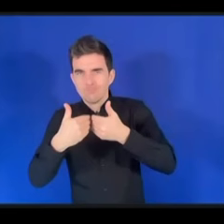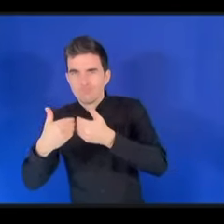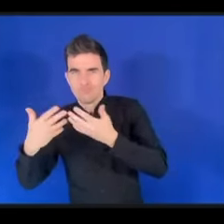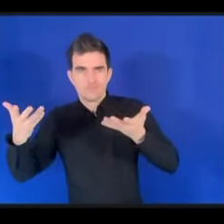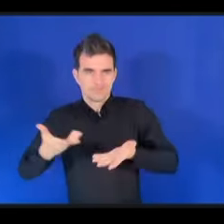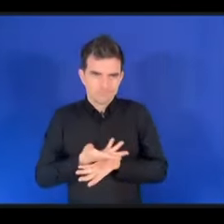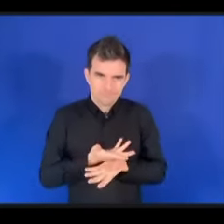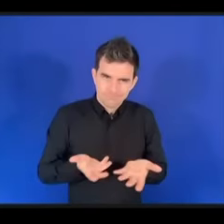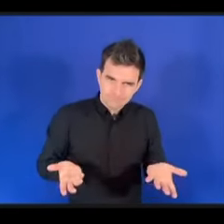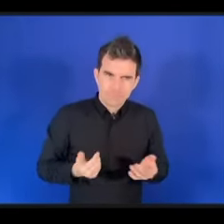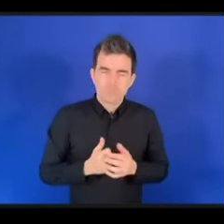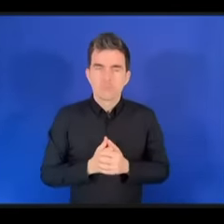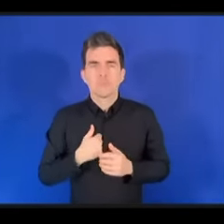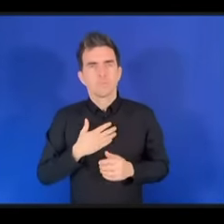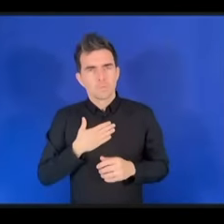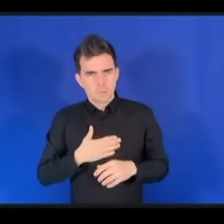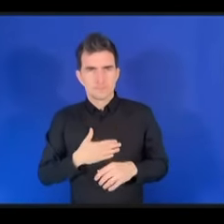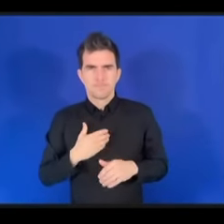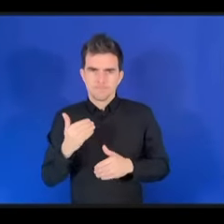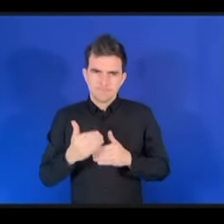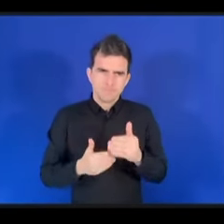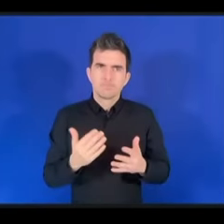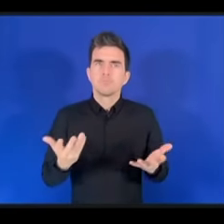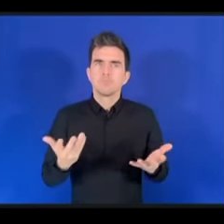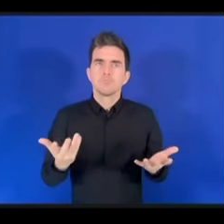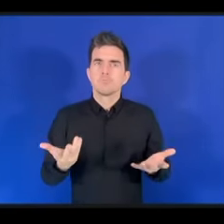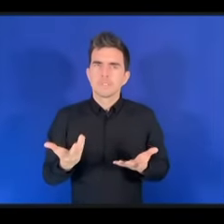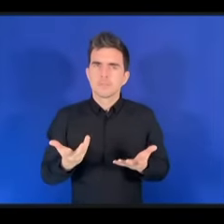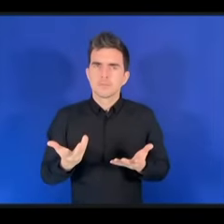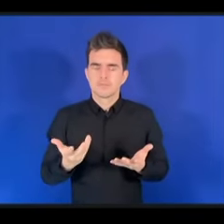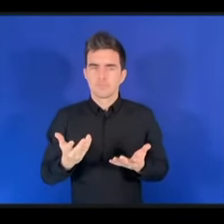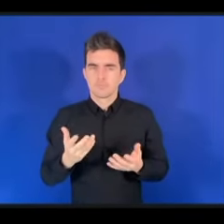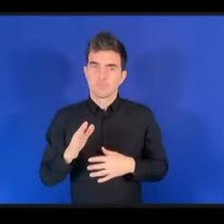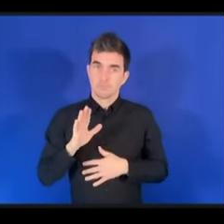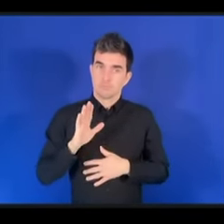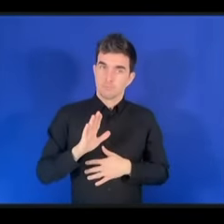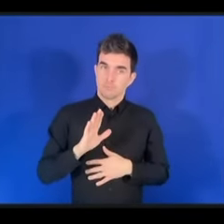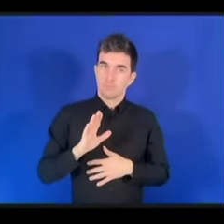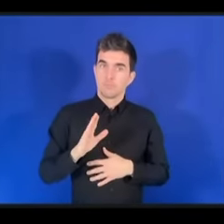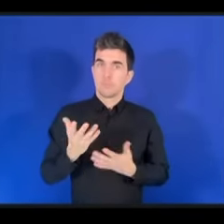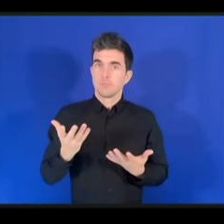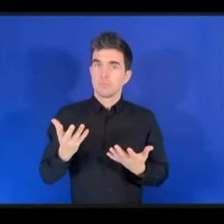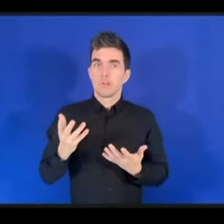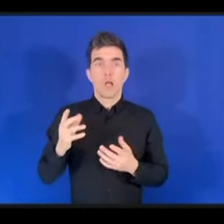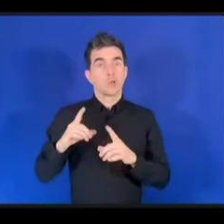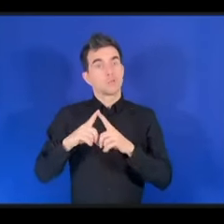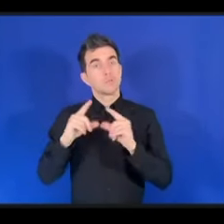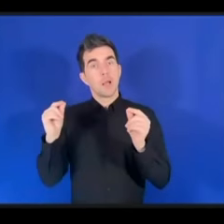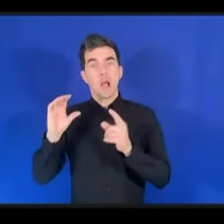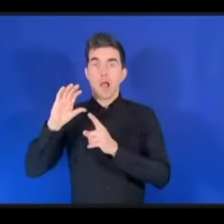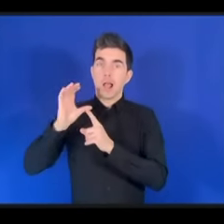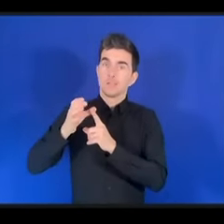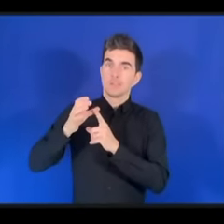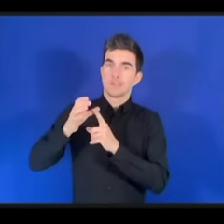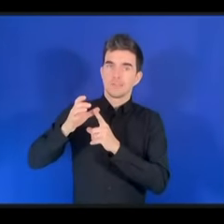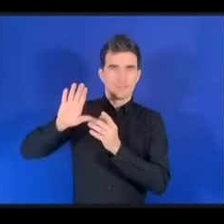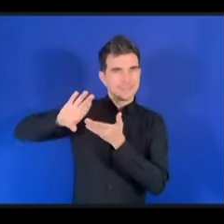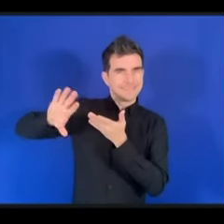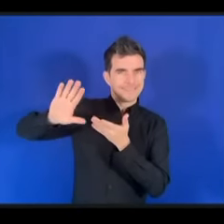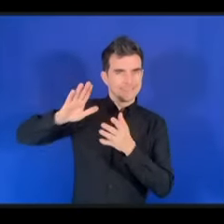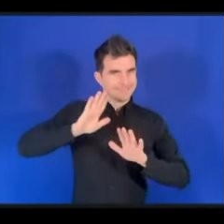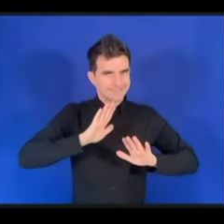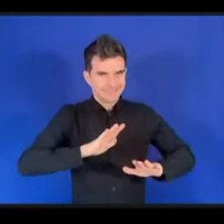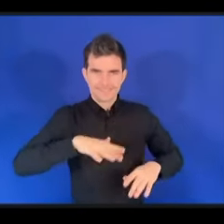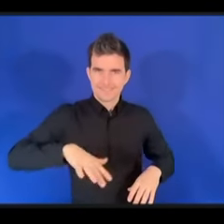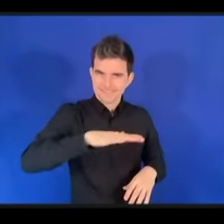of Japan from Kyoto to the world, and we want also contribute to the world in different means